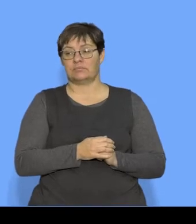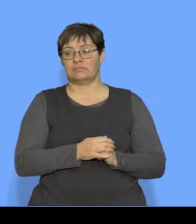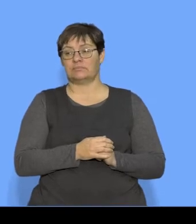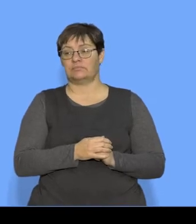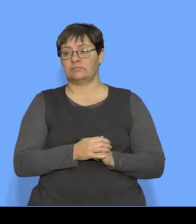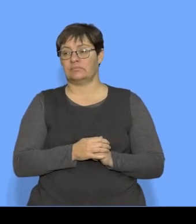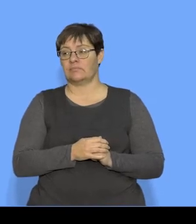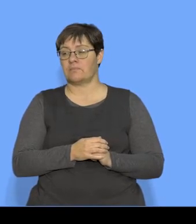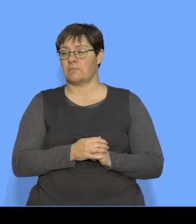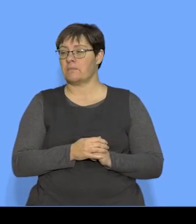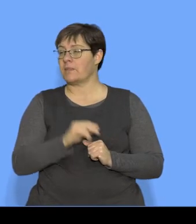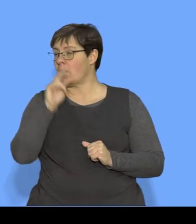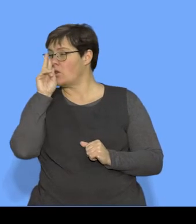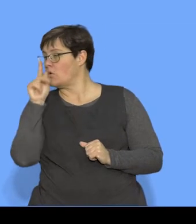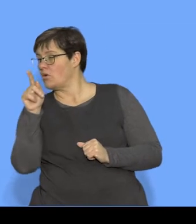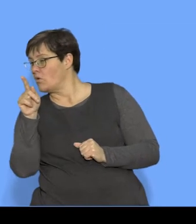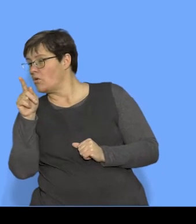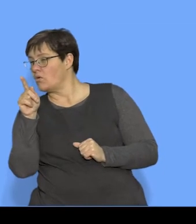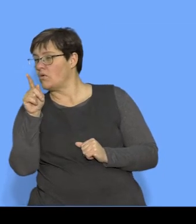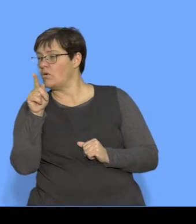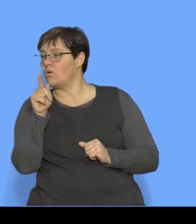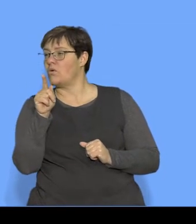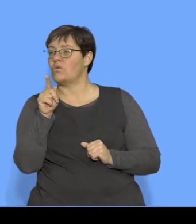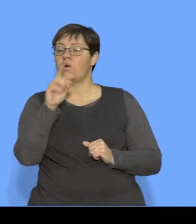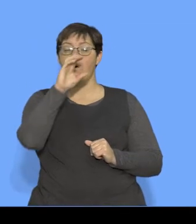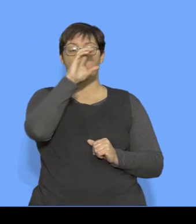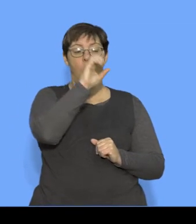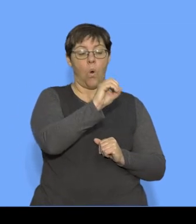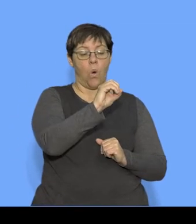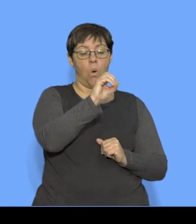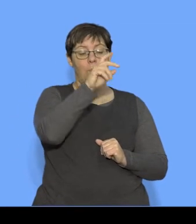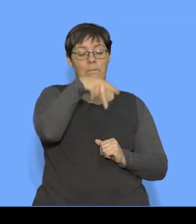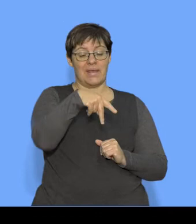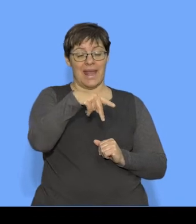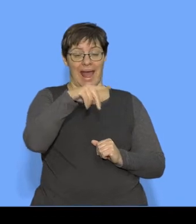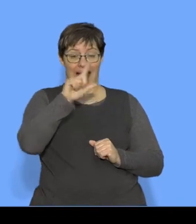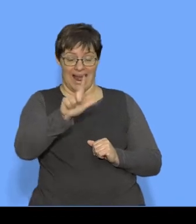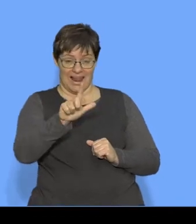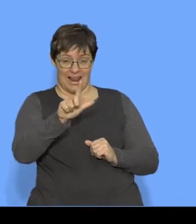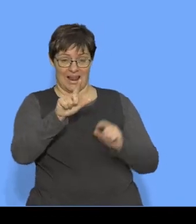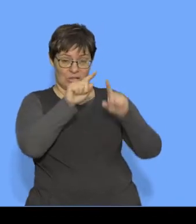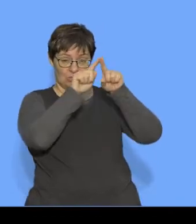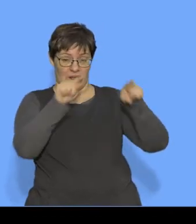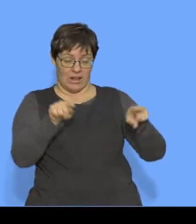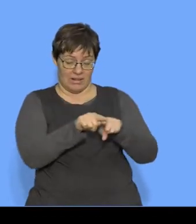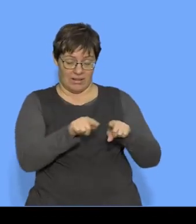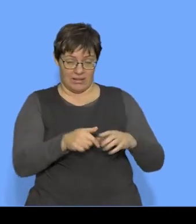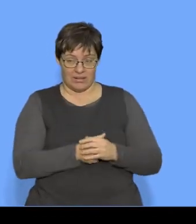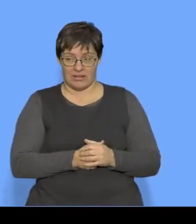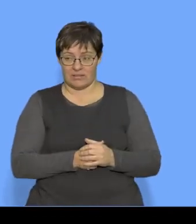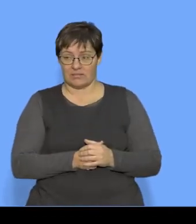triangle, let's quickly look at it, triangle OPL. Triangle